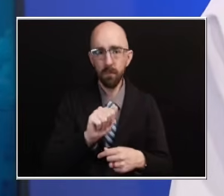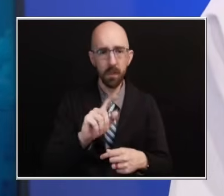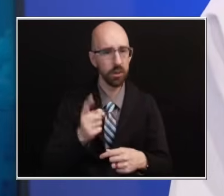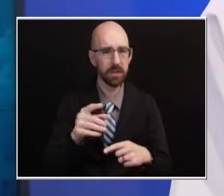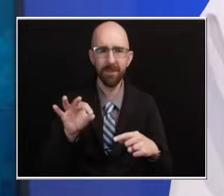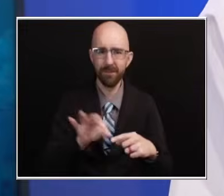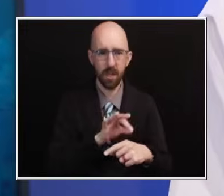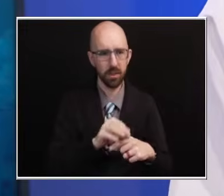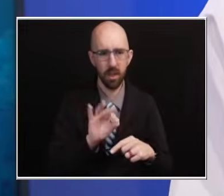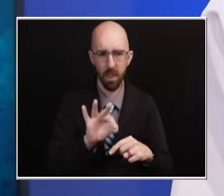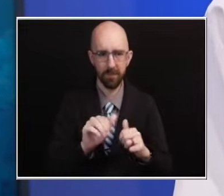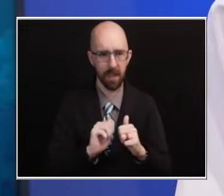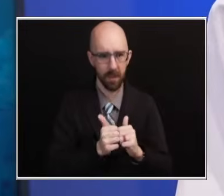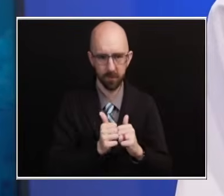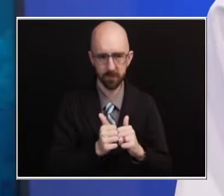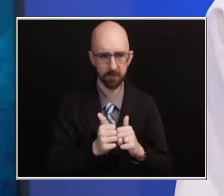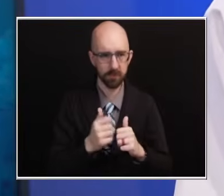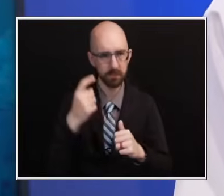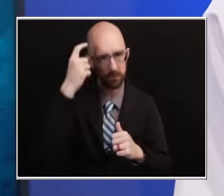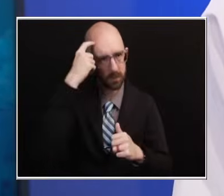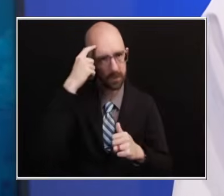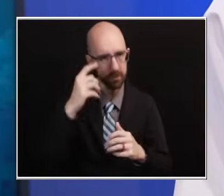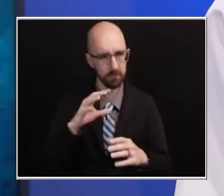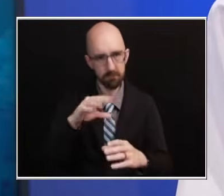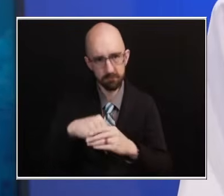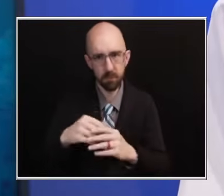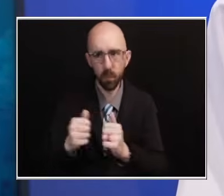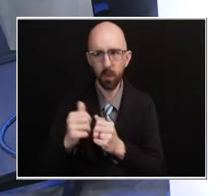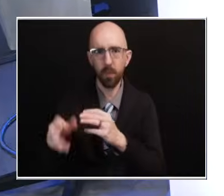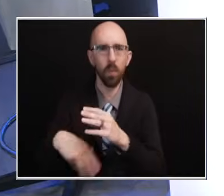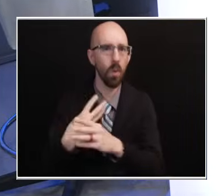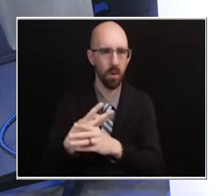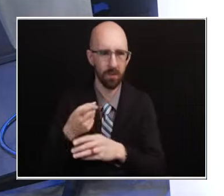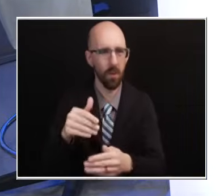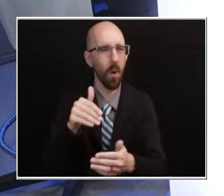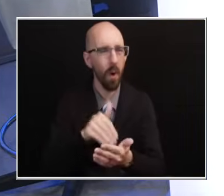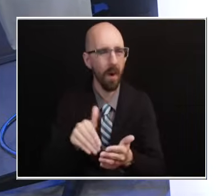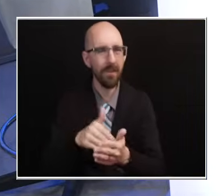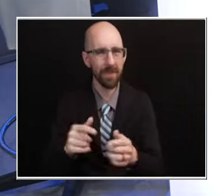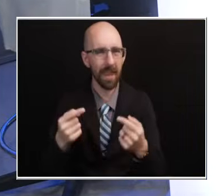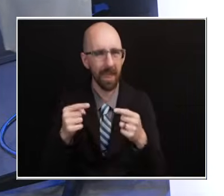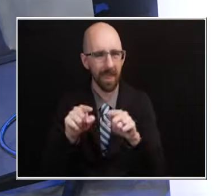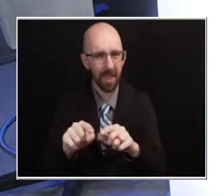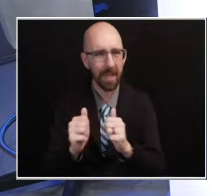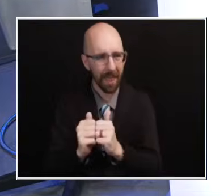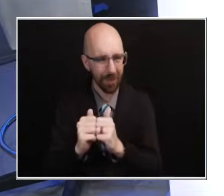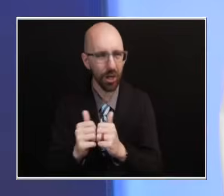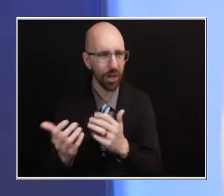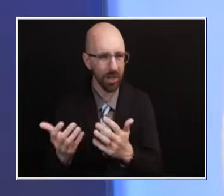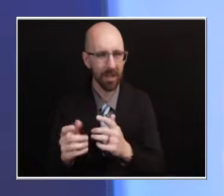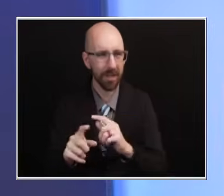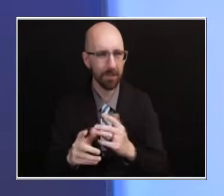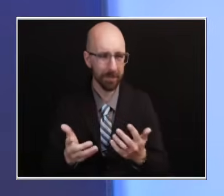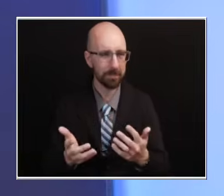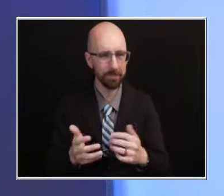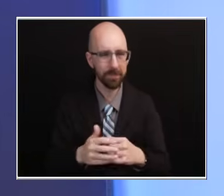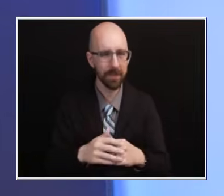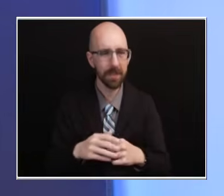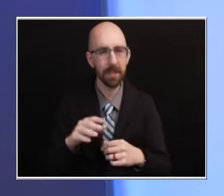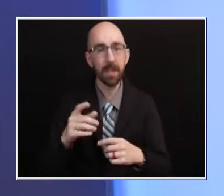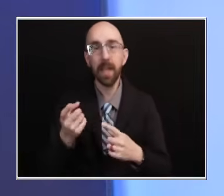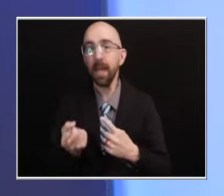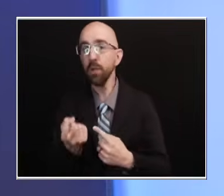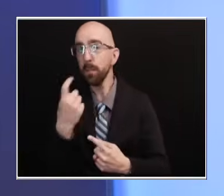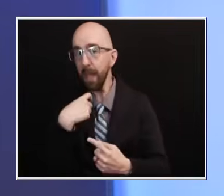how engaged the brain is in the world. Okay. So they often go together. They're the same. But Yeah. they often go together. The being intubated is often